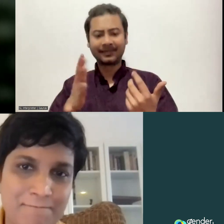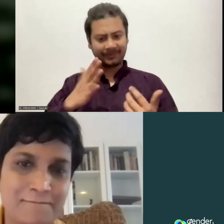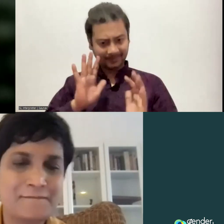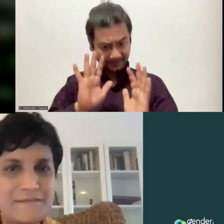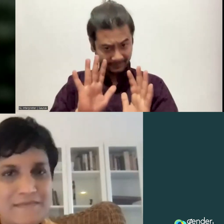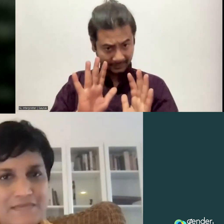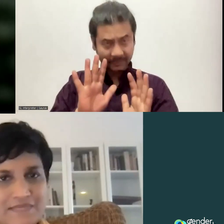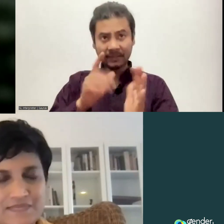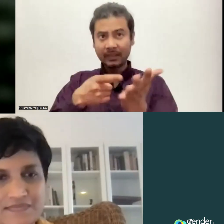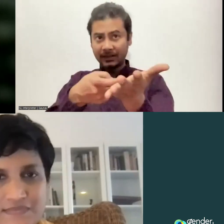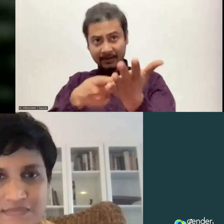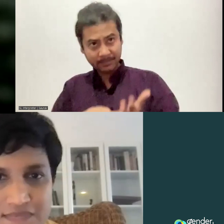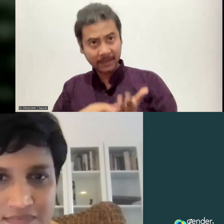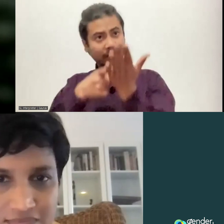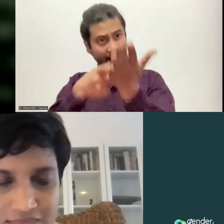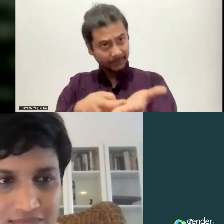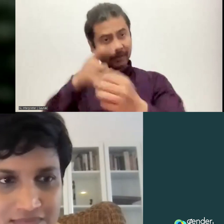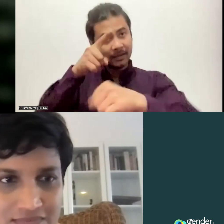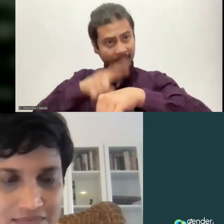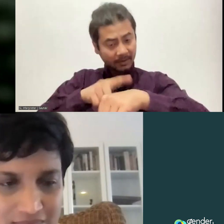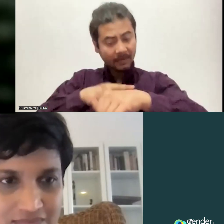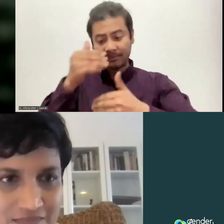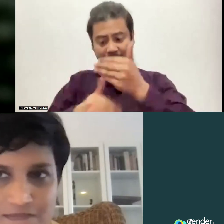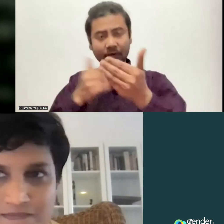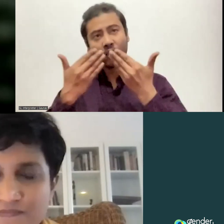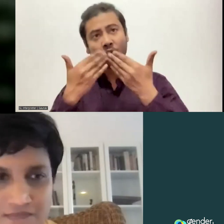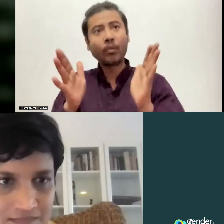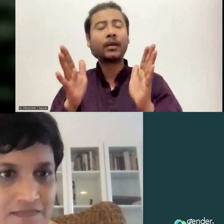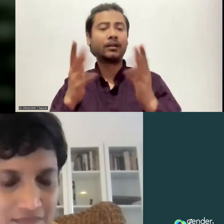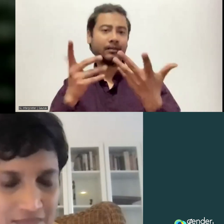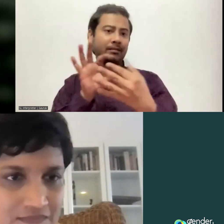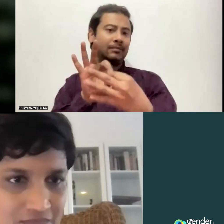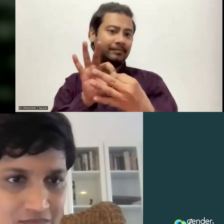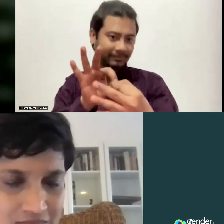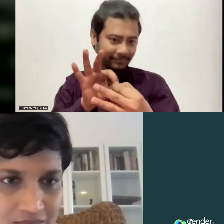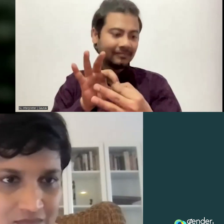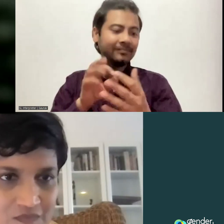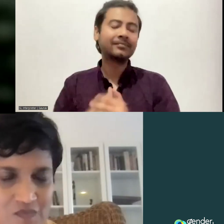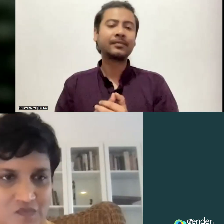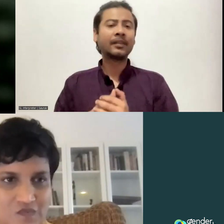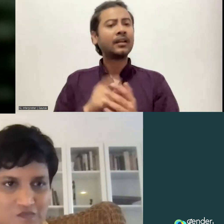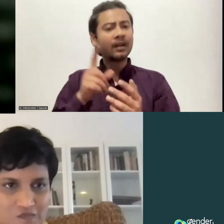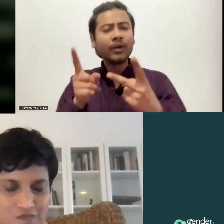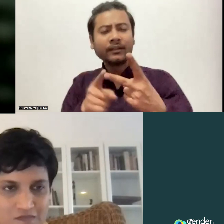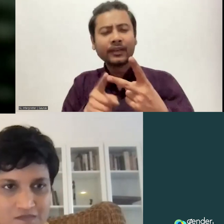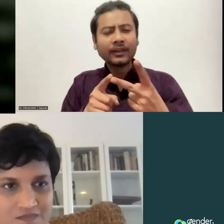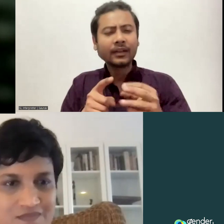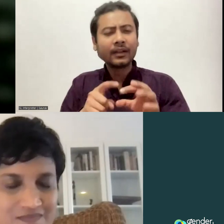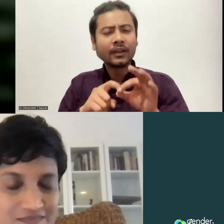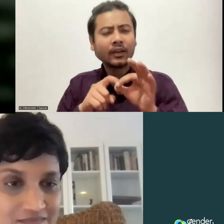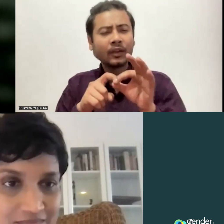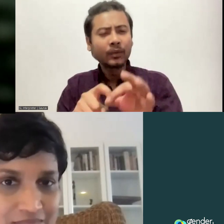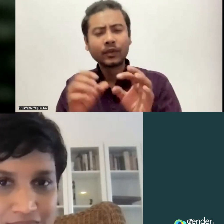so incredible to hear. We have maybe quickly, I think Omkar's question is about what are the intangible aspects